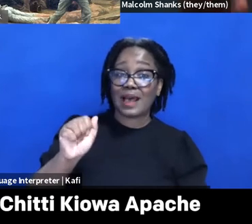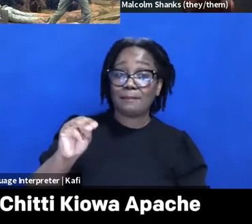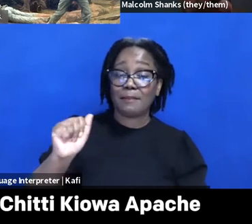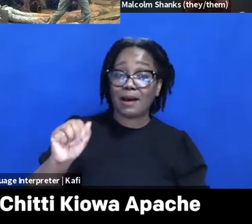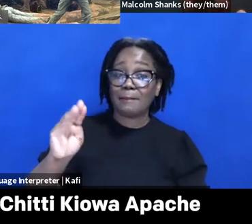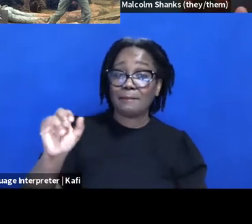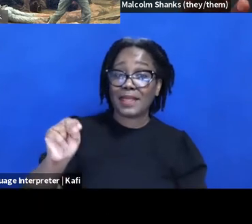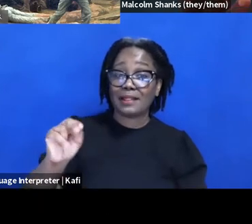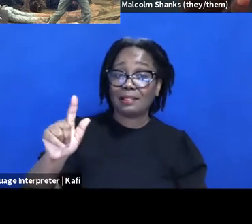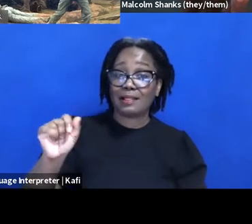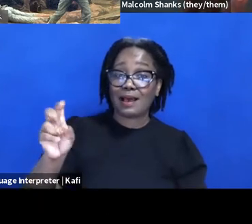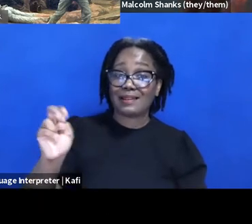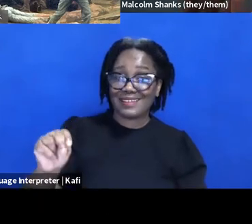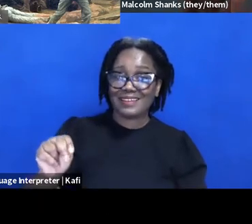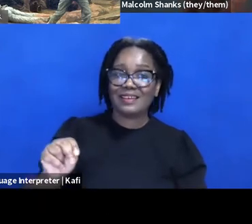Chiricahua Apache